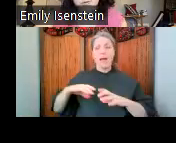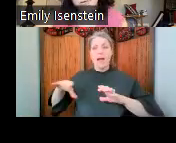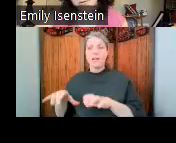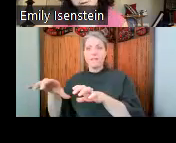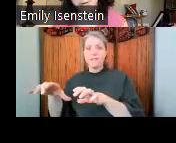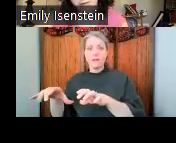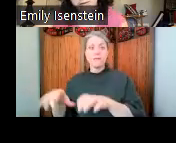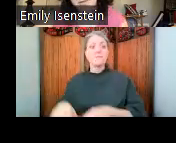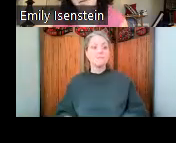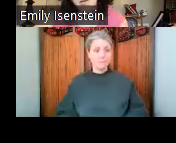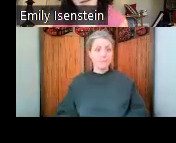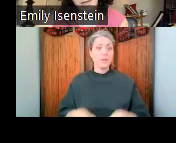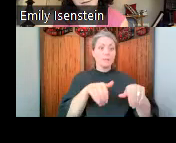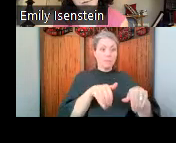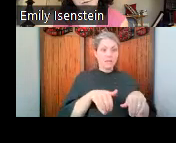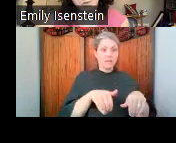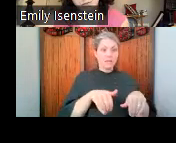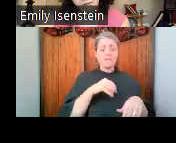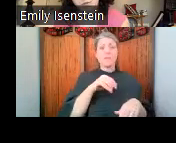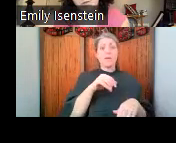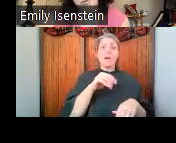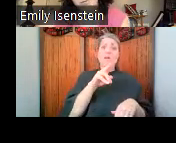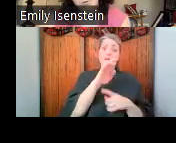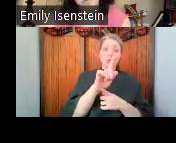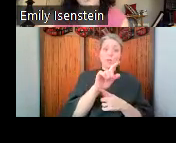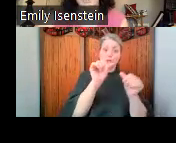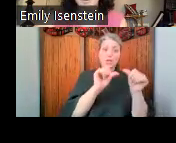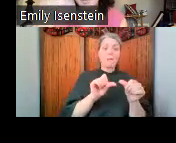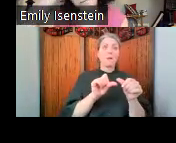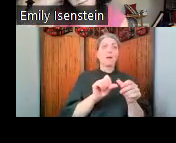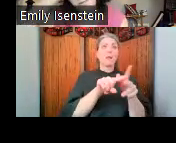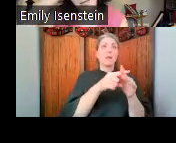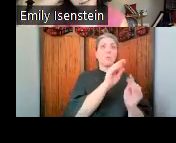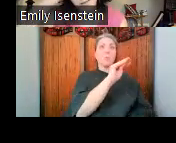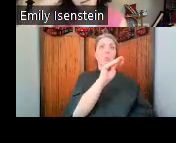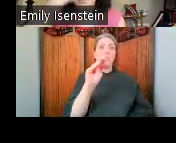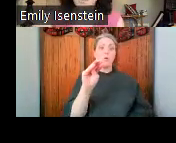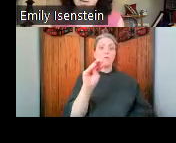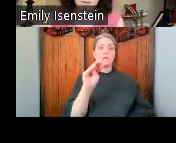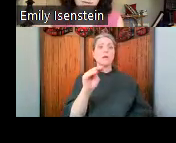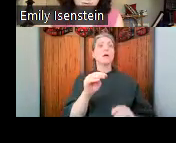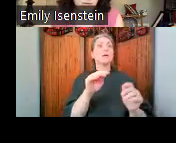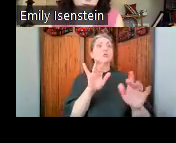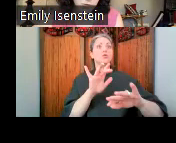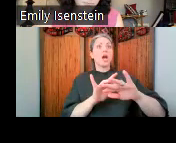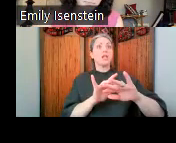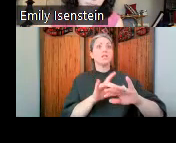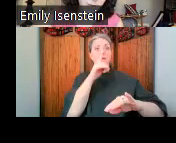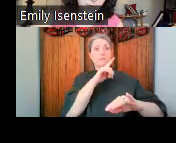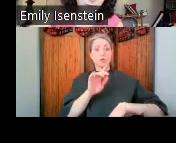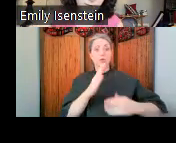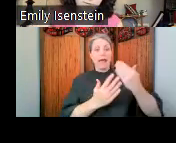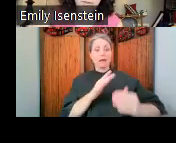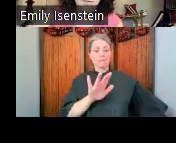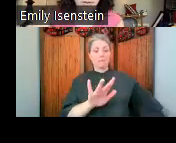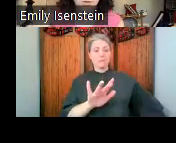shape that begins and then moves to touch a virtual rendering of someone's hand. And when the two touch,